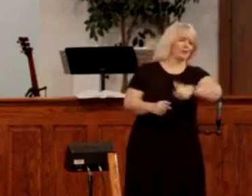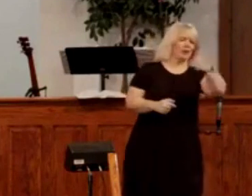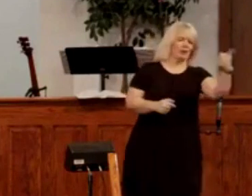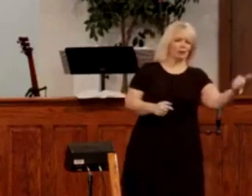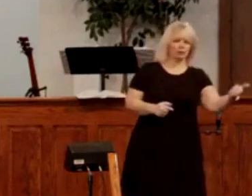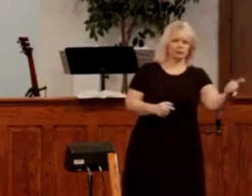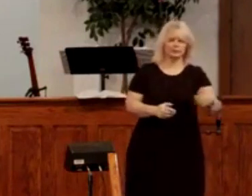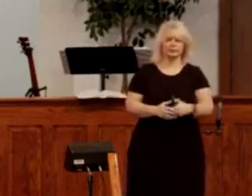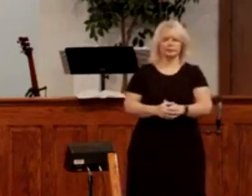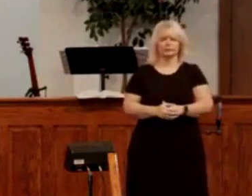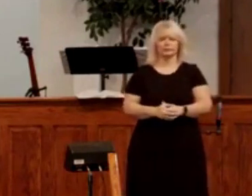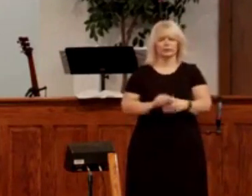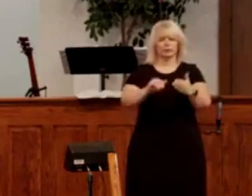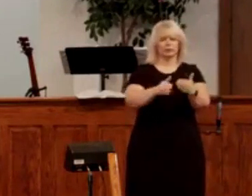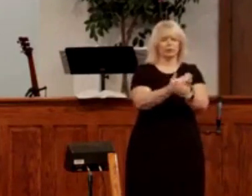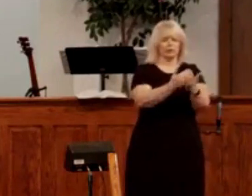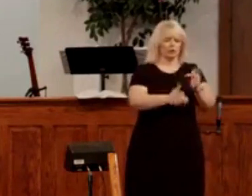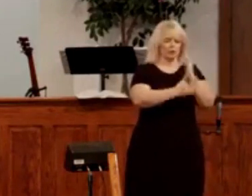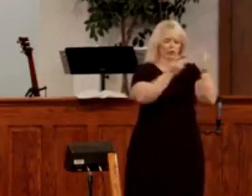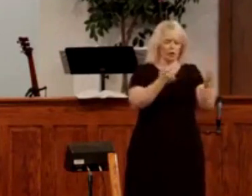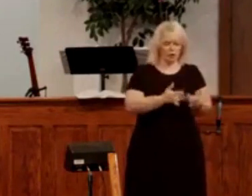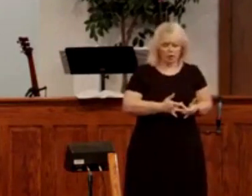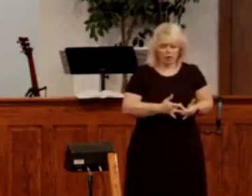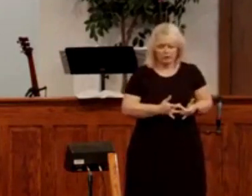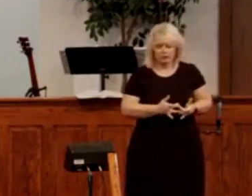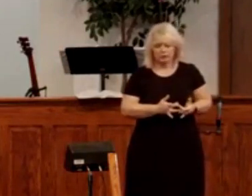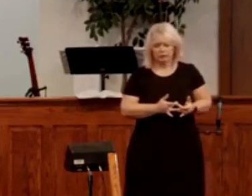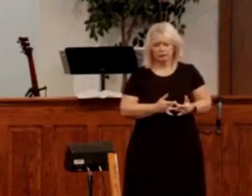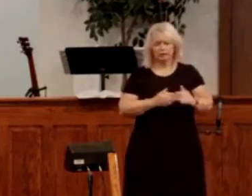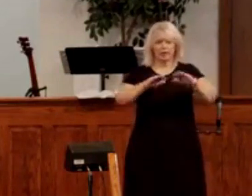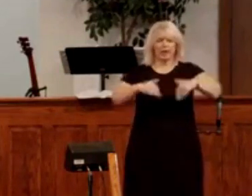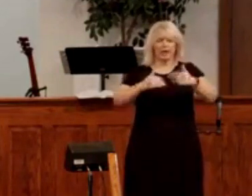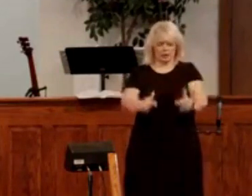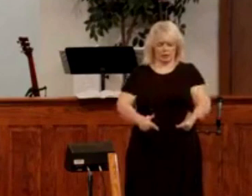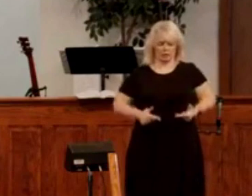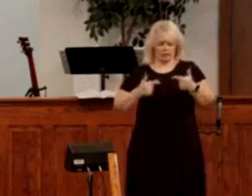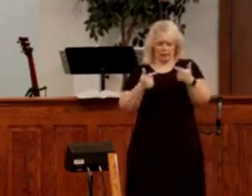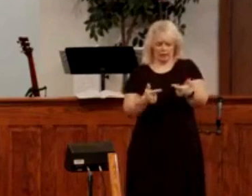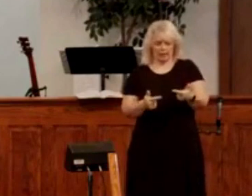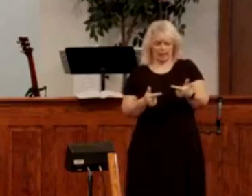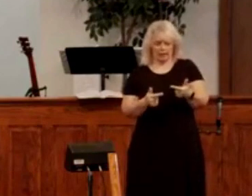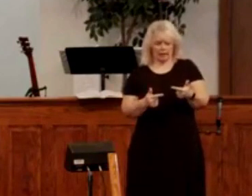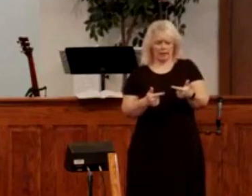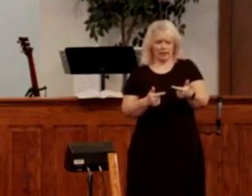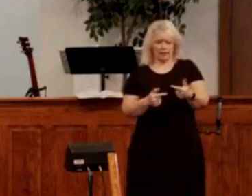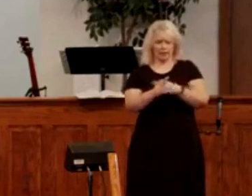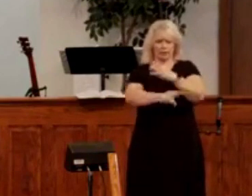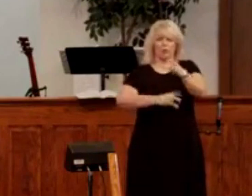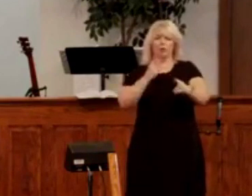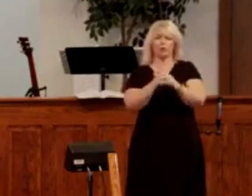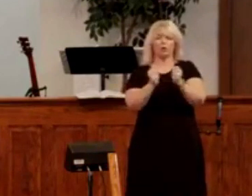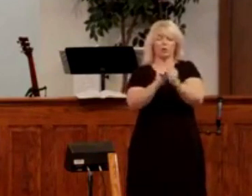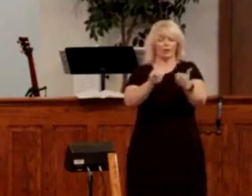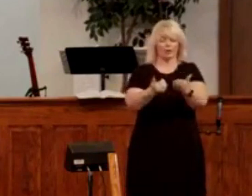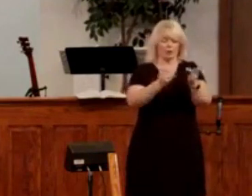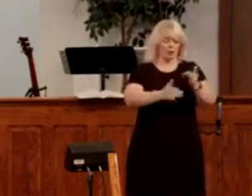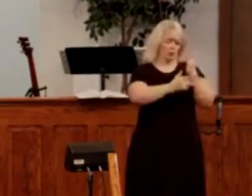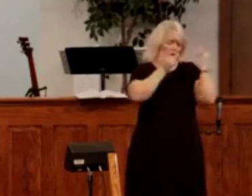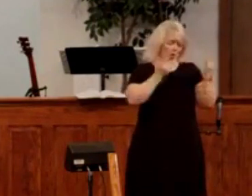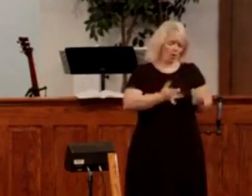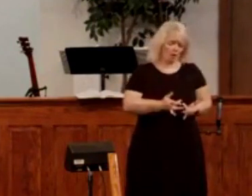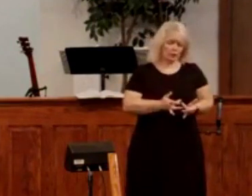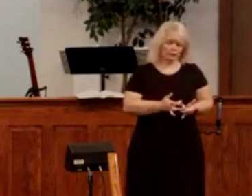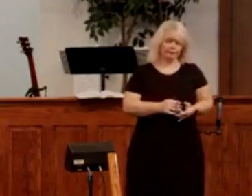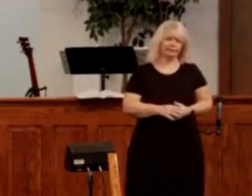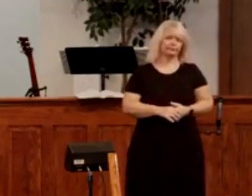heart. The longer heading here would be how to live in a pagan society with a new heart. Really. So it just says